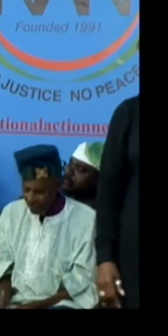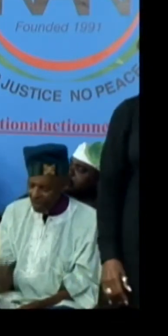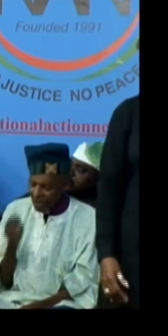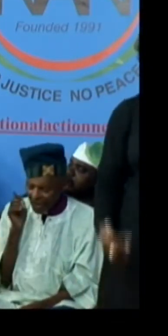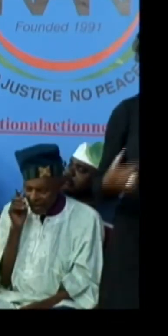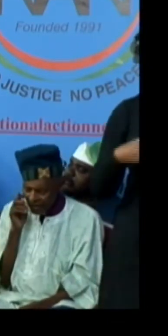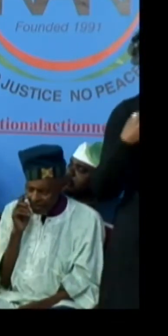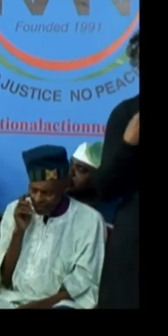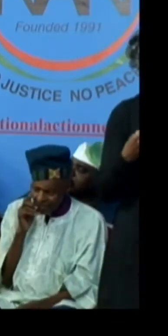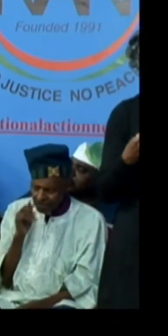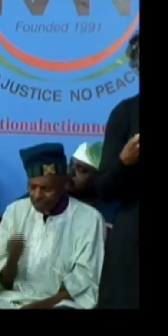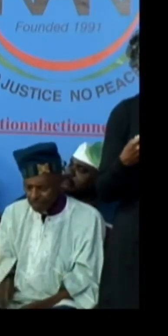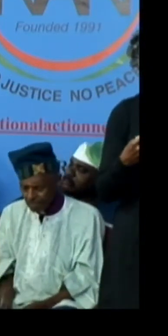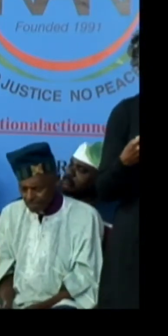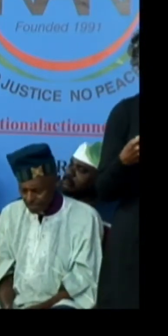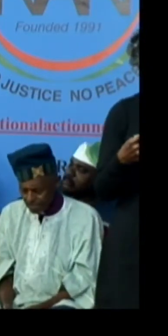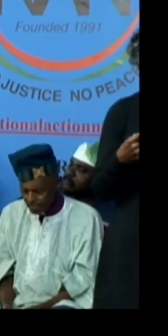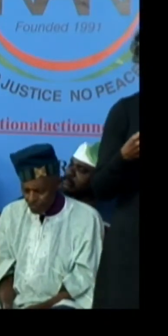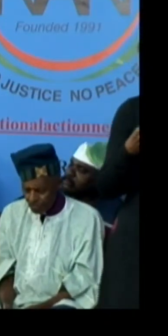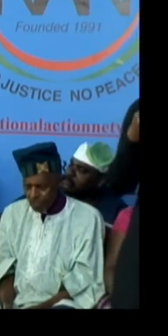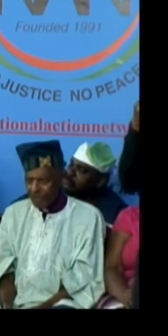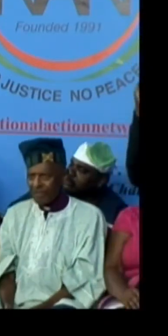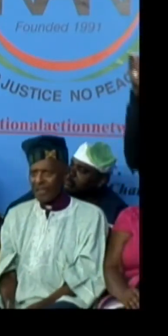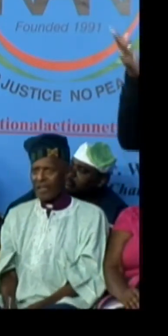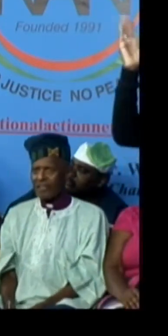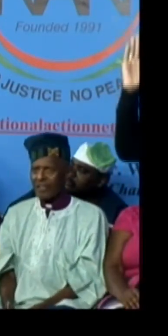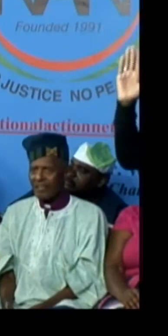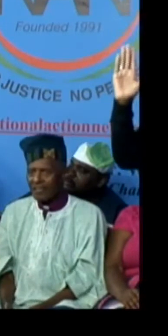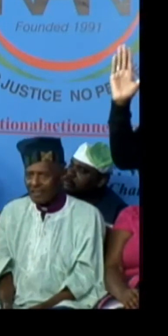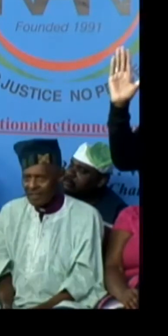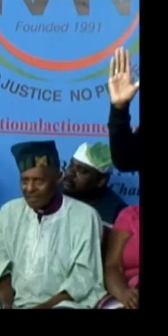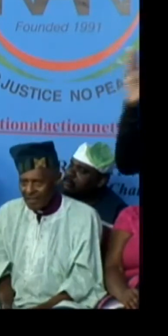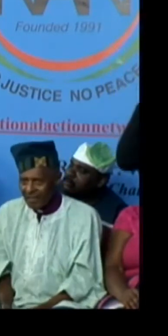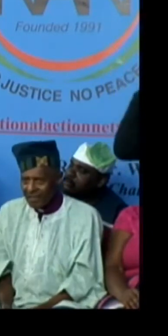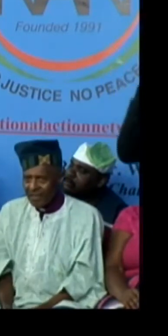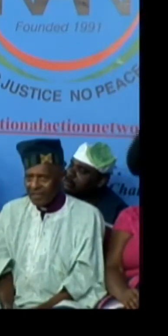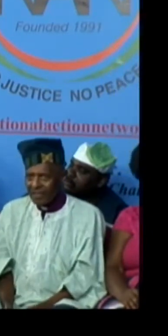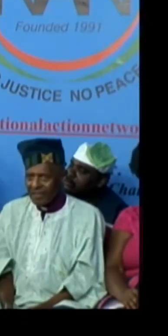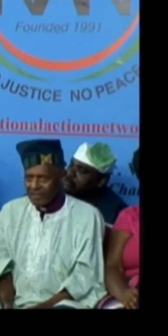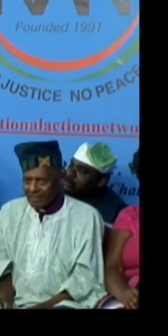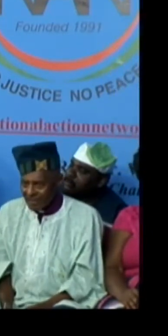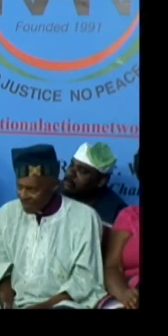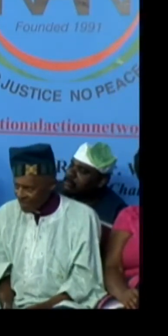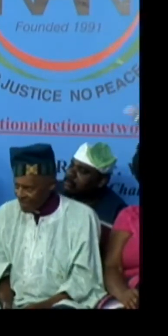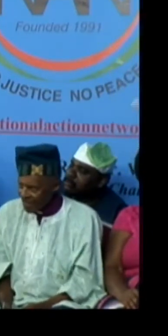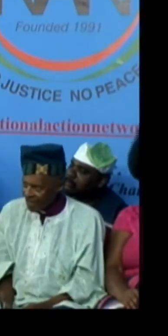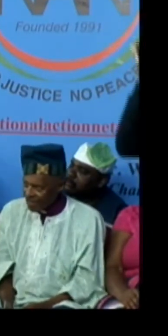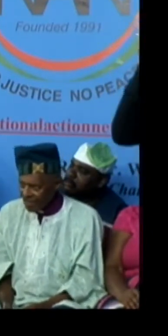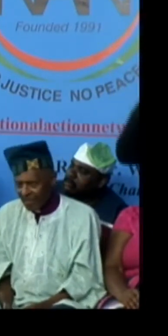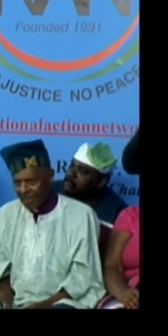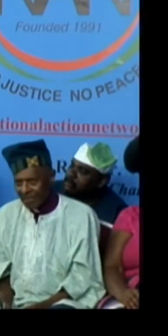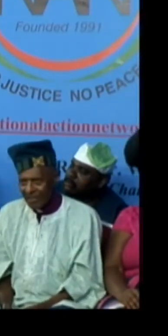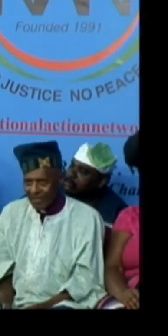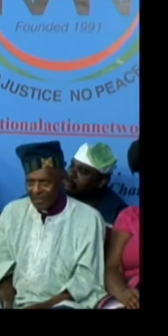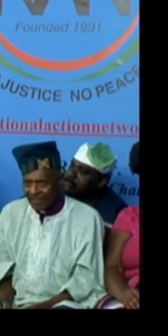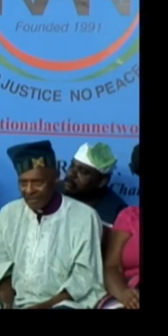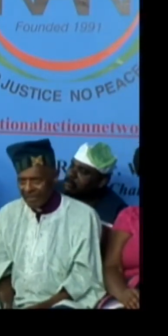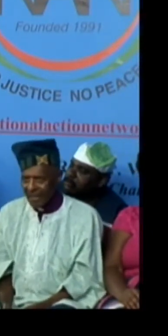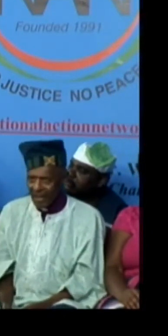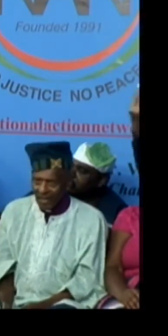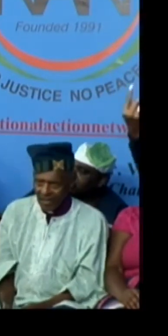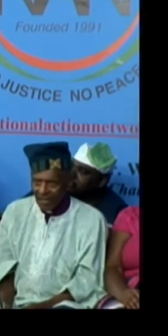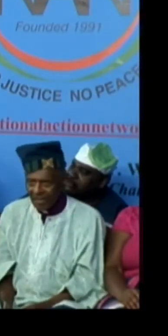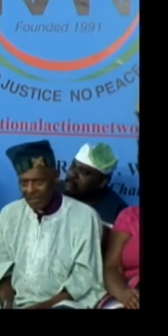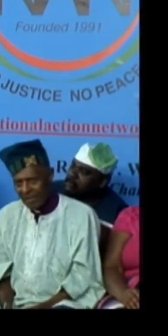places. God might have a John McCain, somebody that you don't even like, somebody that ain't been your